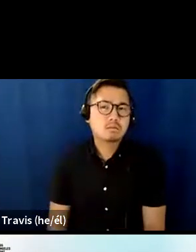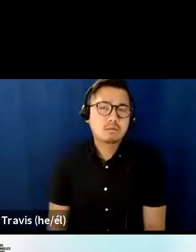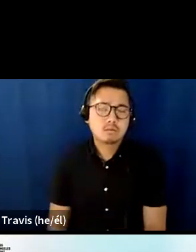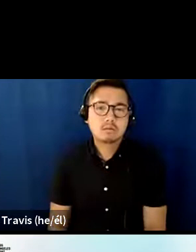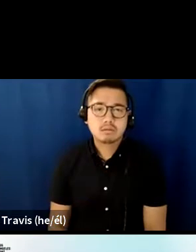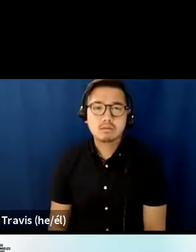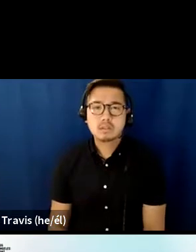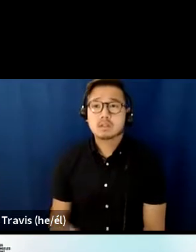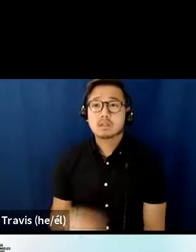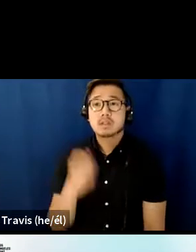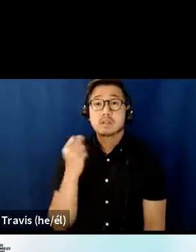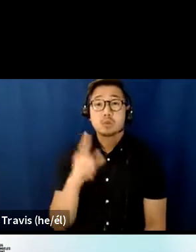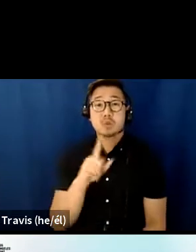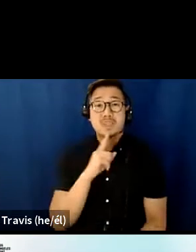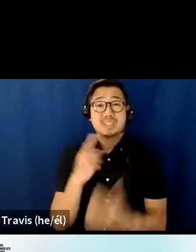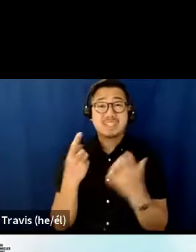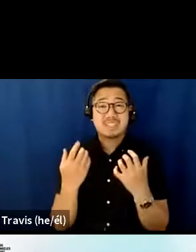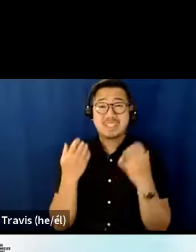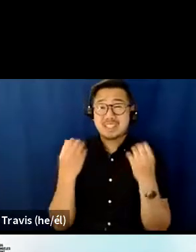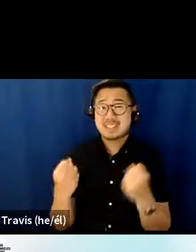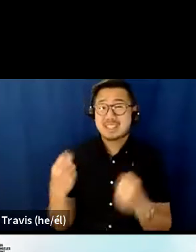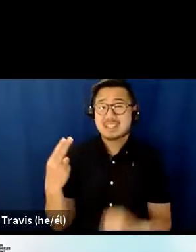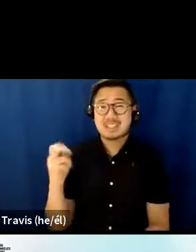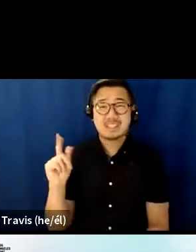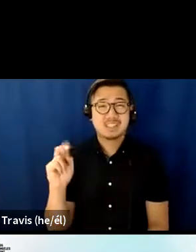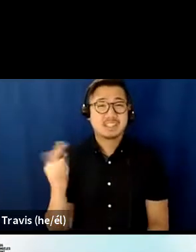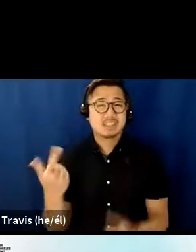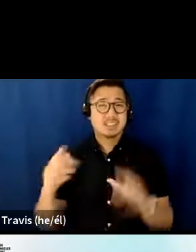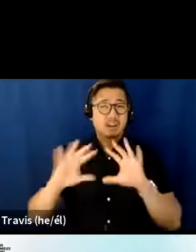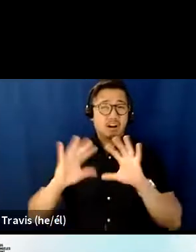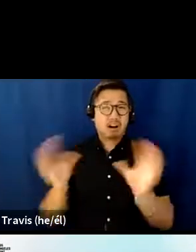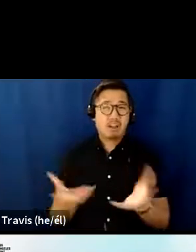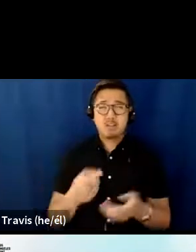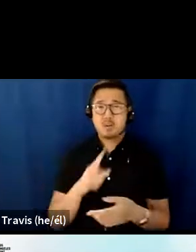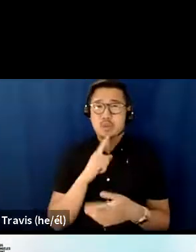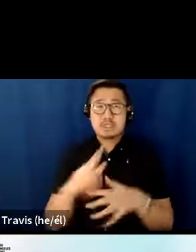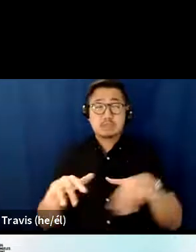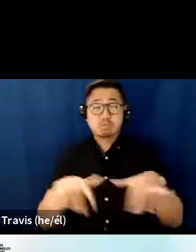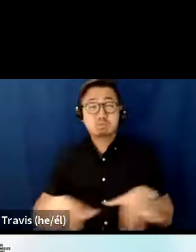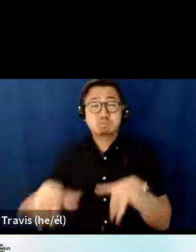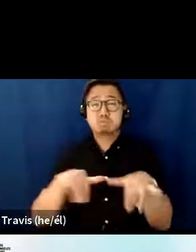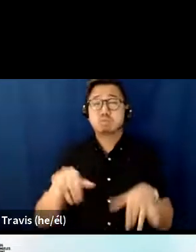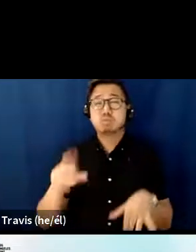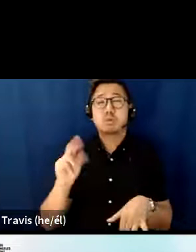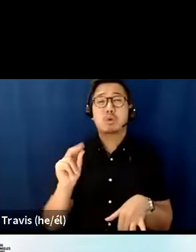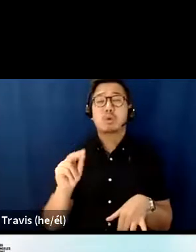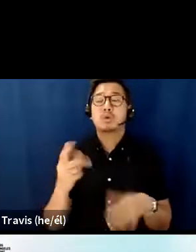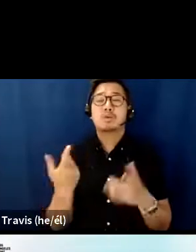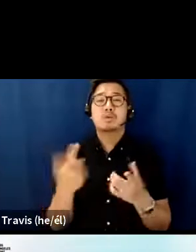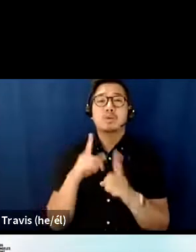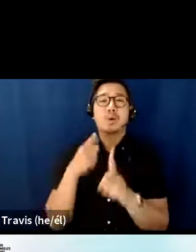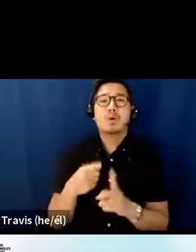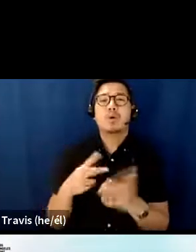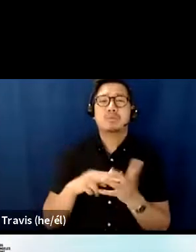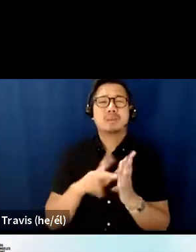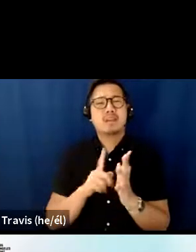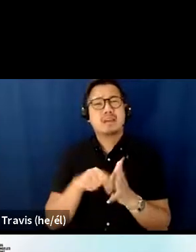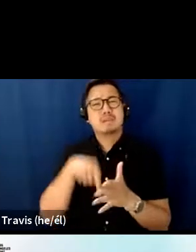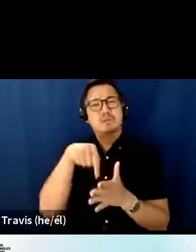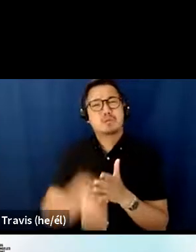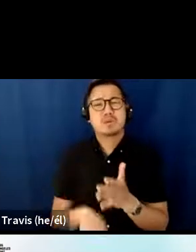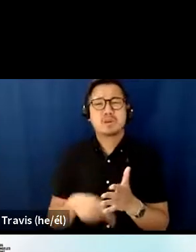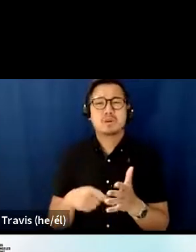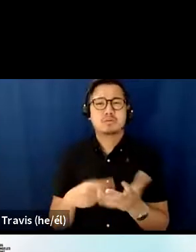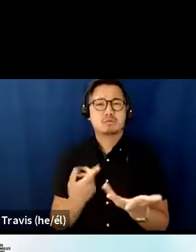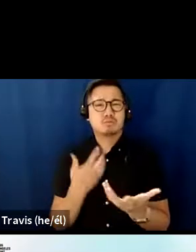It is comprehensive, and it's not just equal. It's the parity for me. It's the depth. Does what you